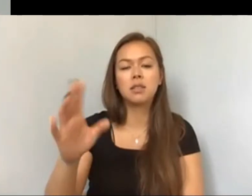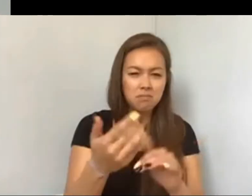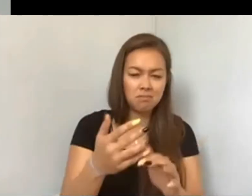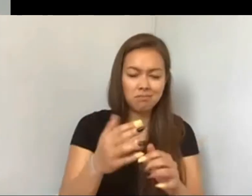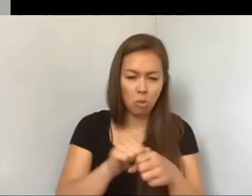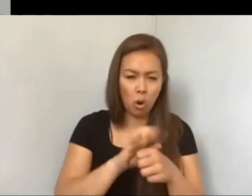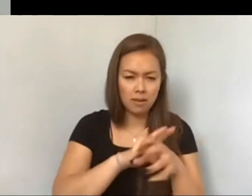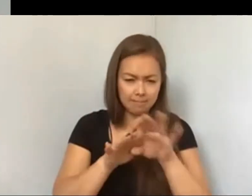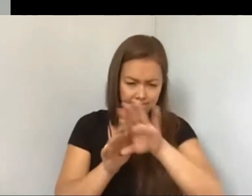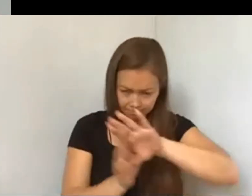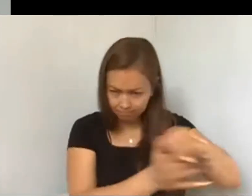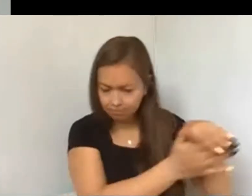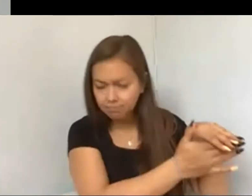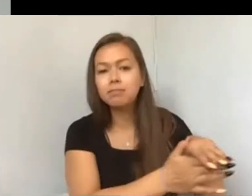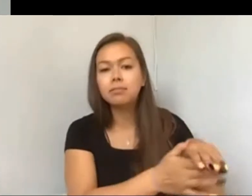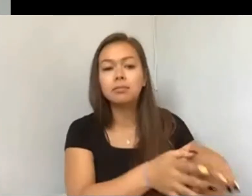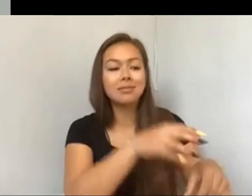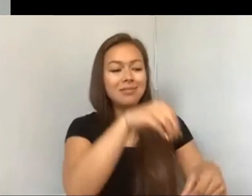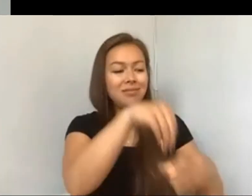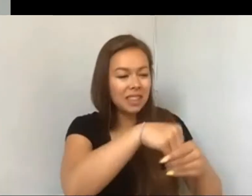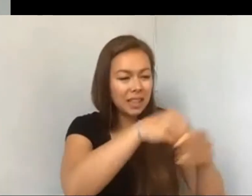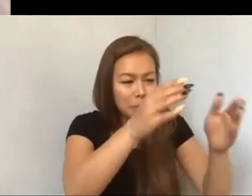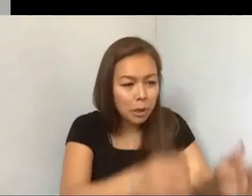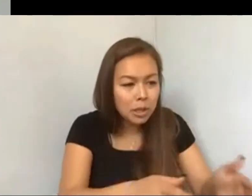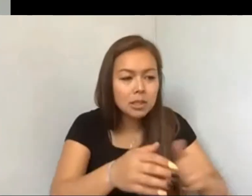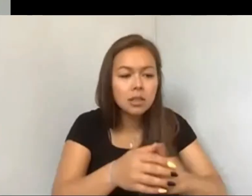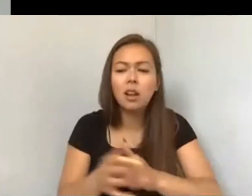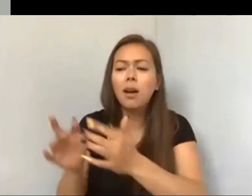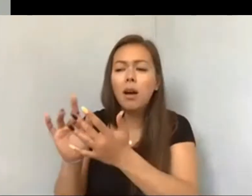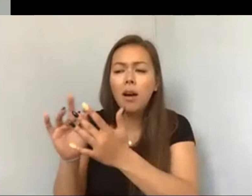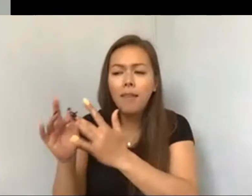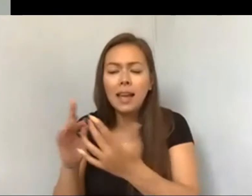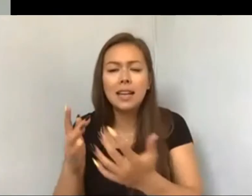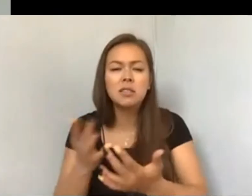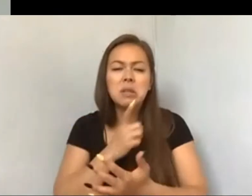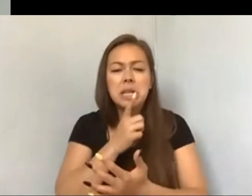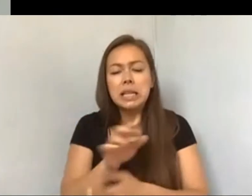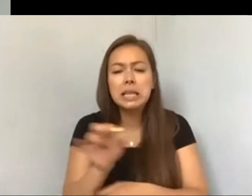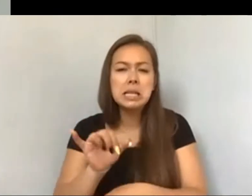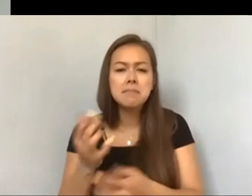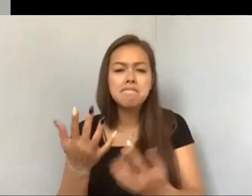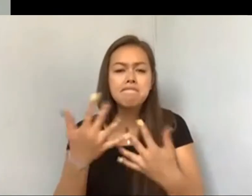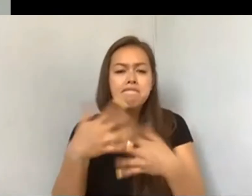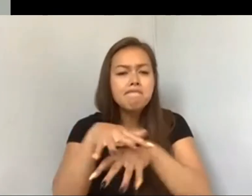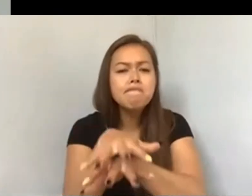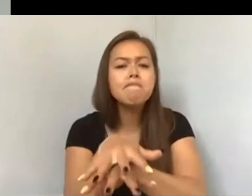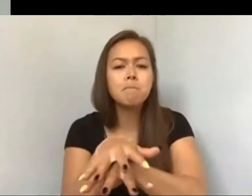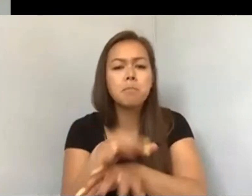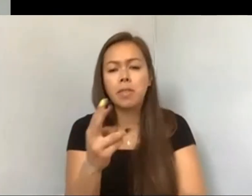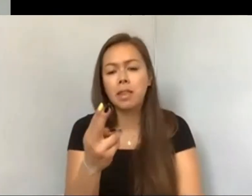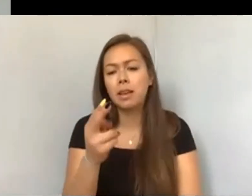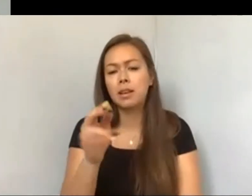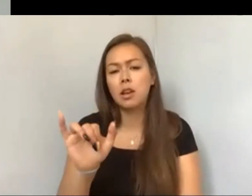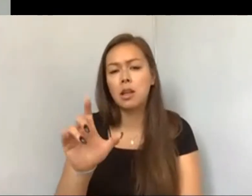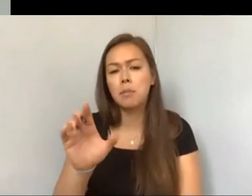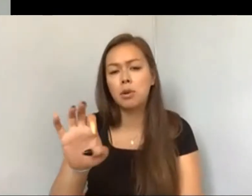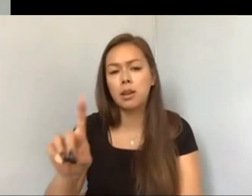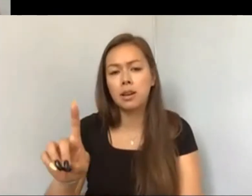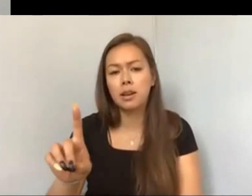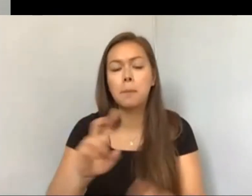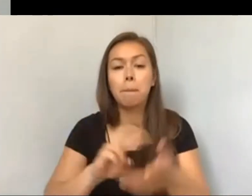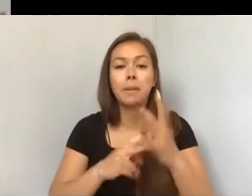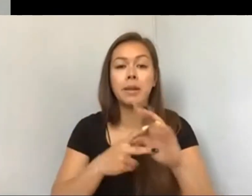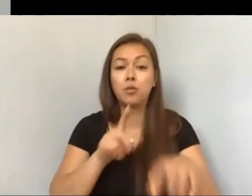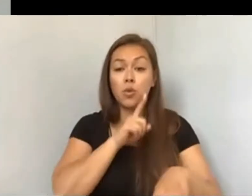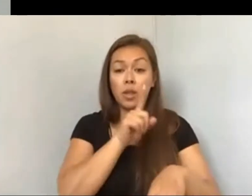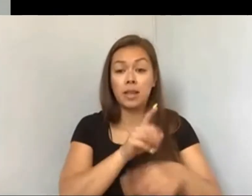helps create a more, kind of a base of knowledge from where we can take